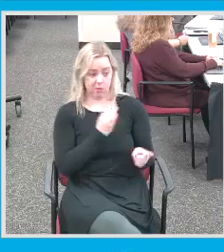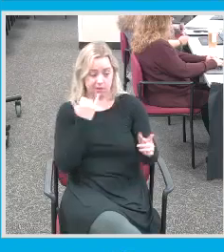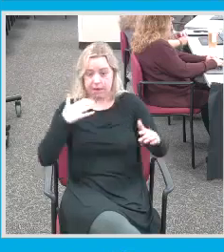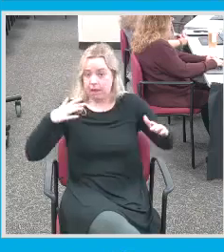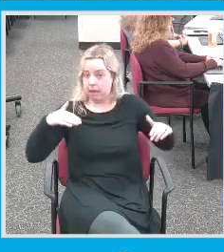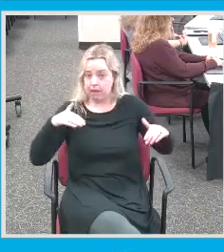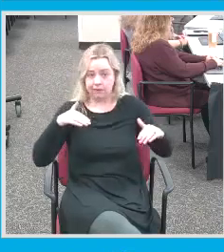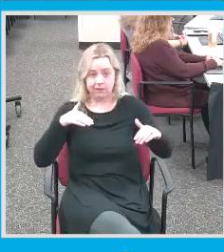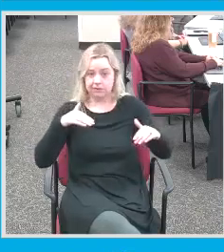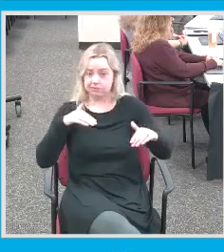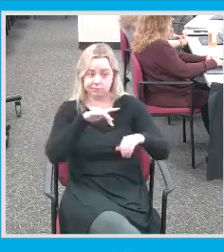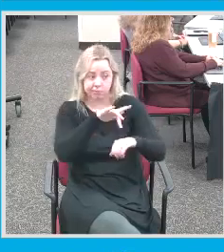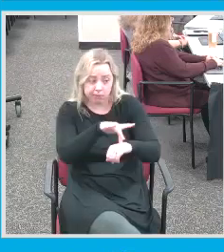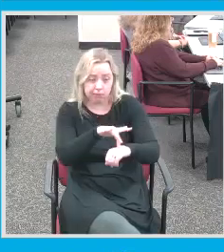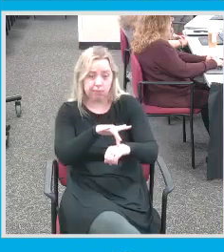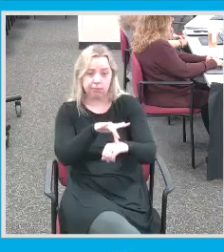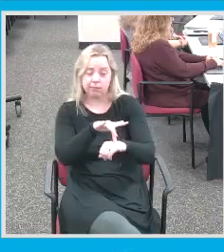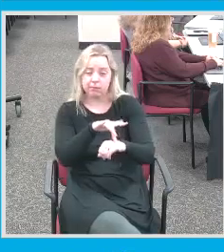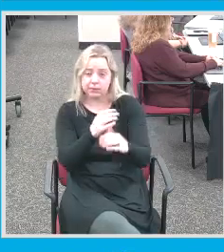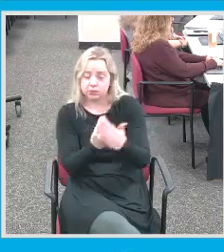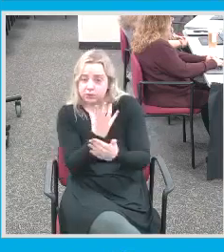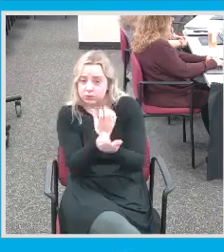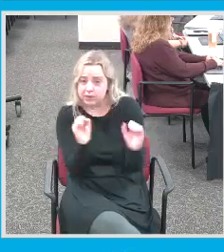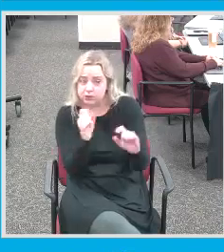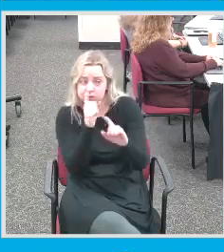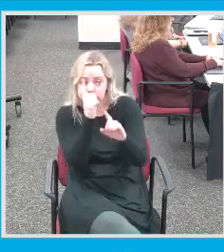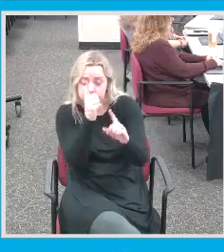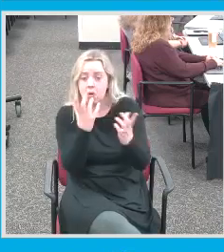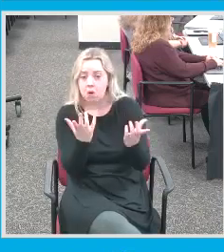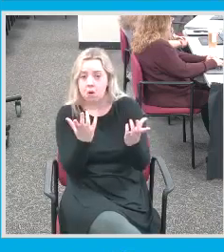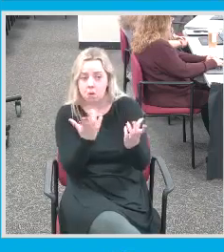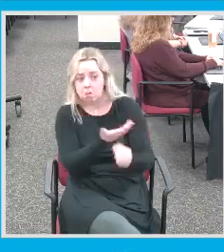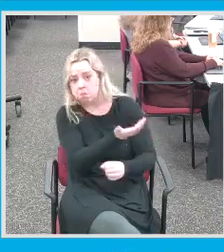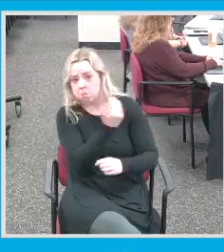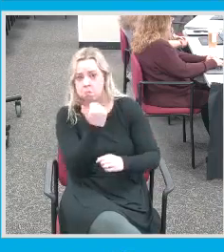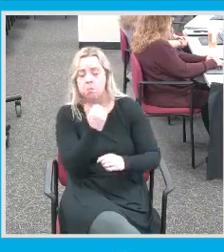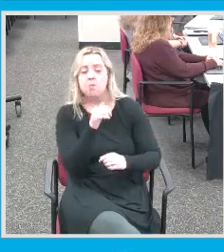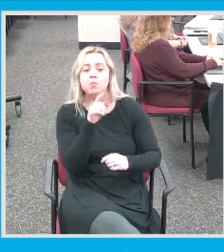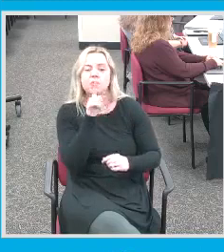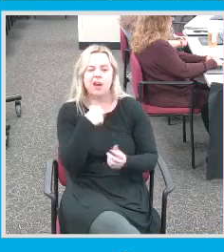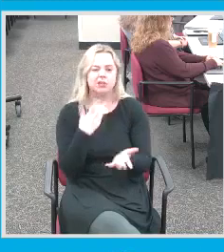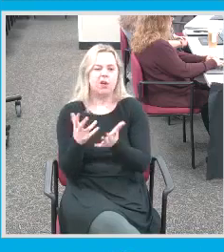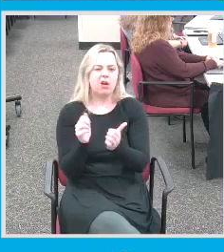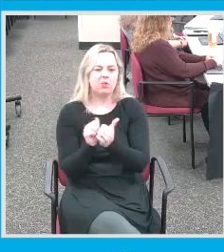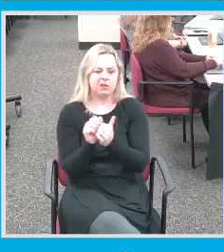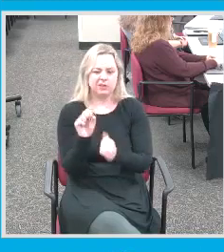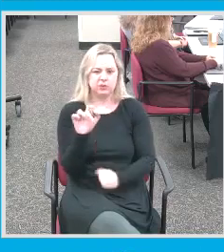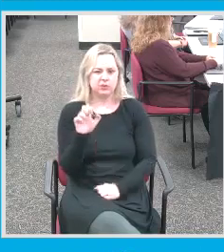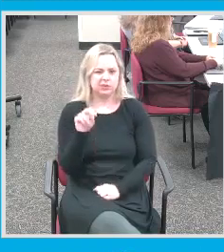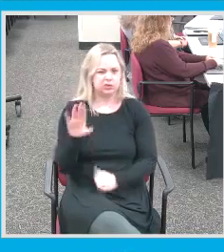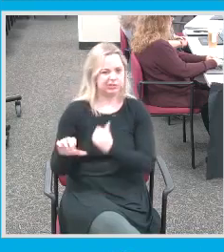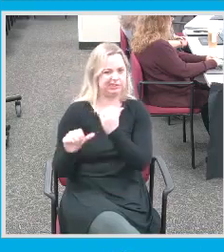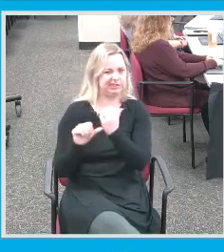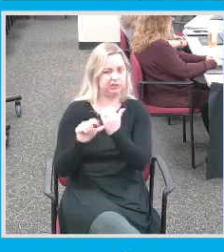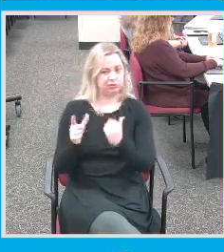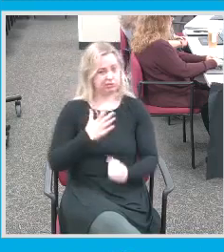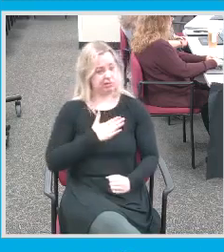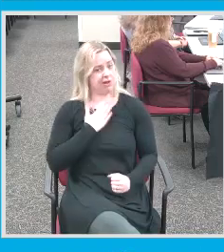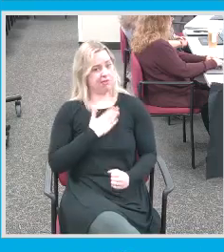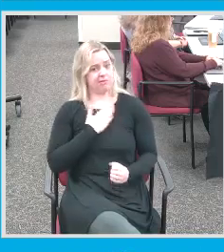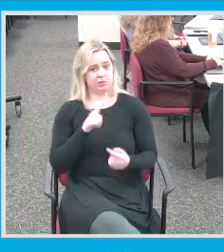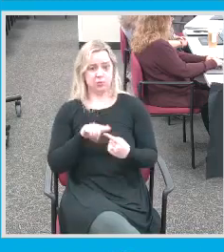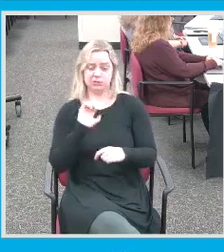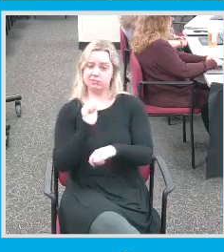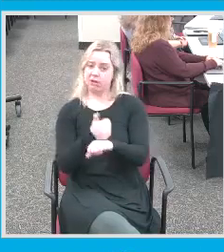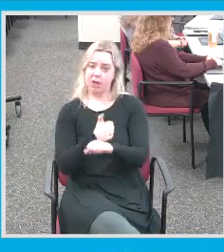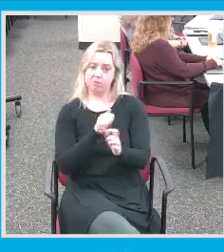Mission, I spoke with, or via email with Paula, Susan's assistant, and she would be happy to coordinate that kind of a tour.